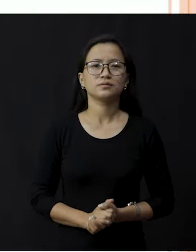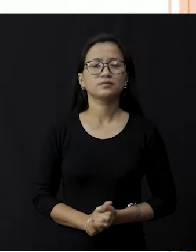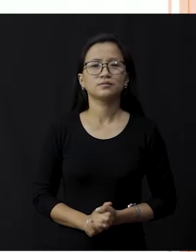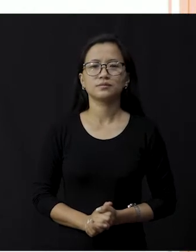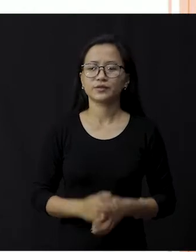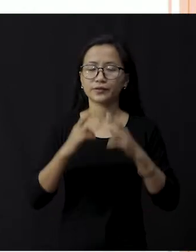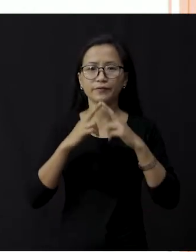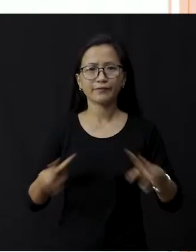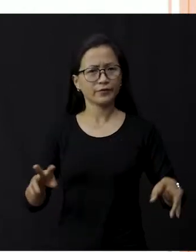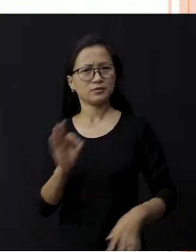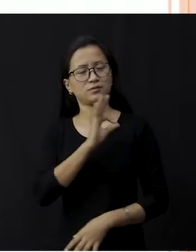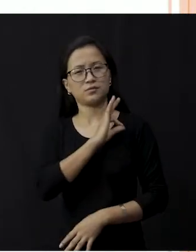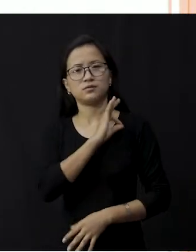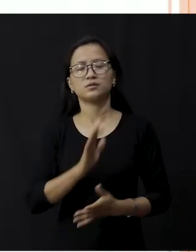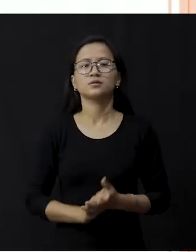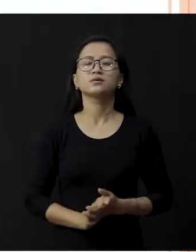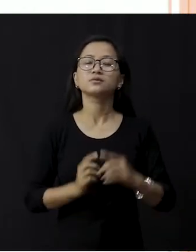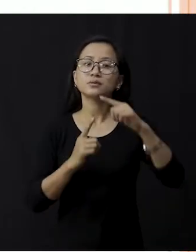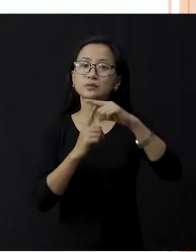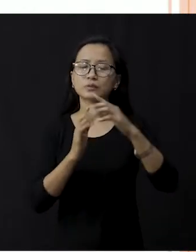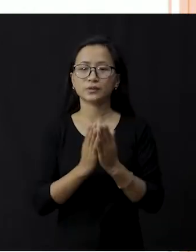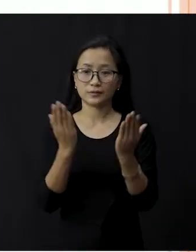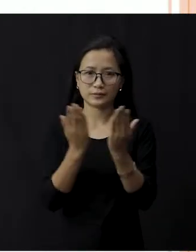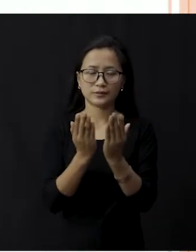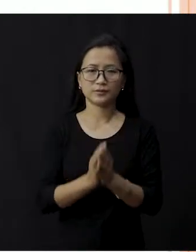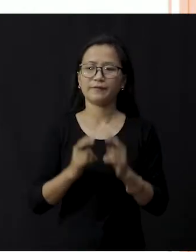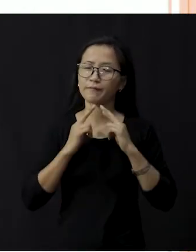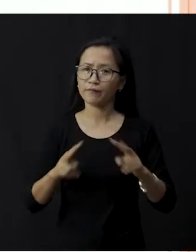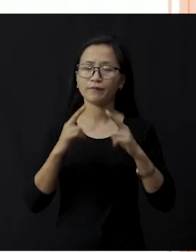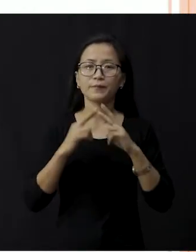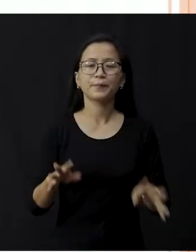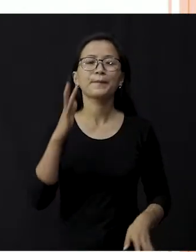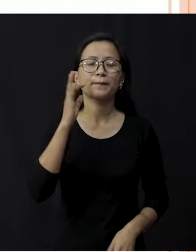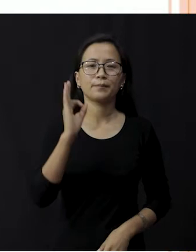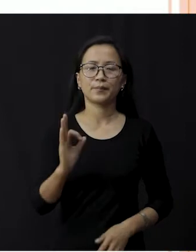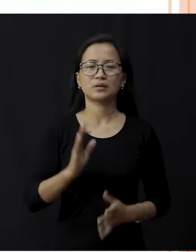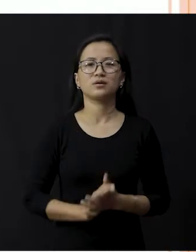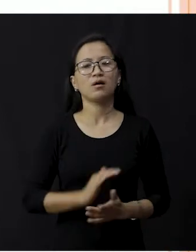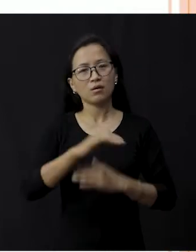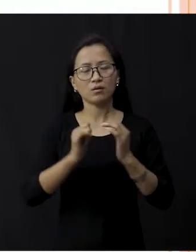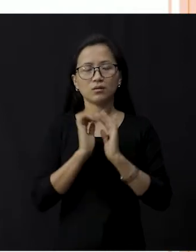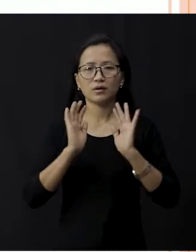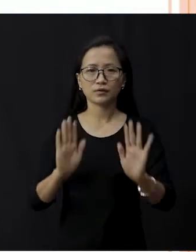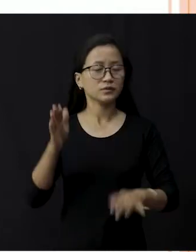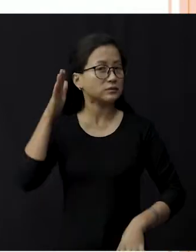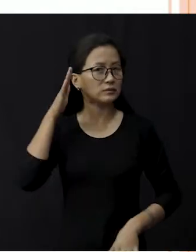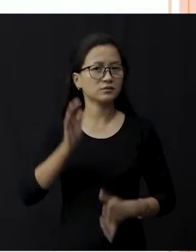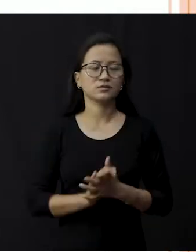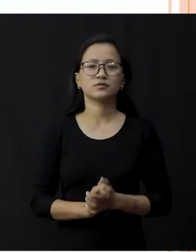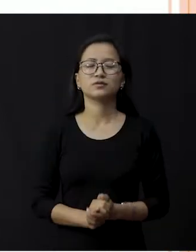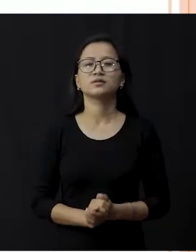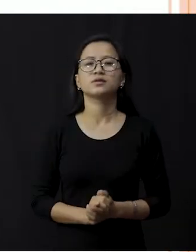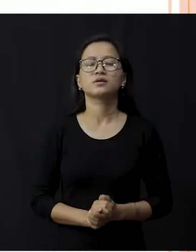It is a very interesting topic, again very, very important. So you all have to listen to me